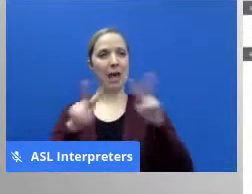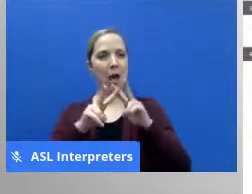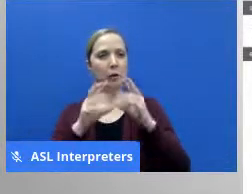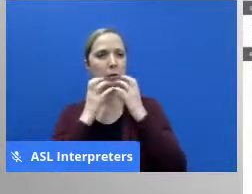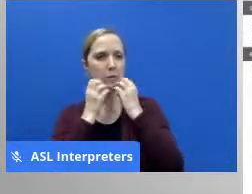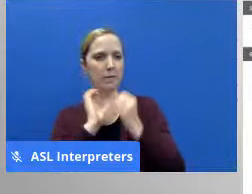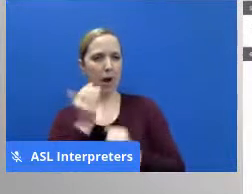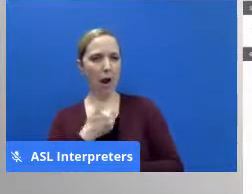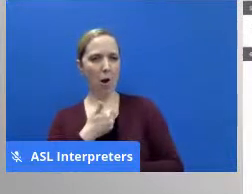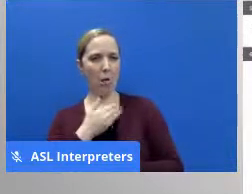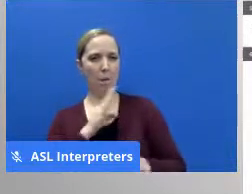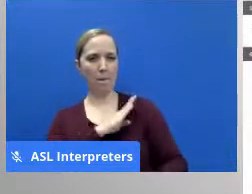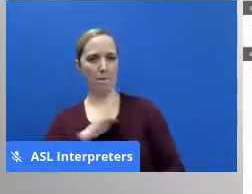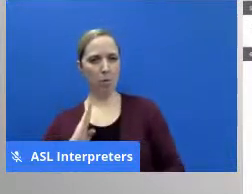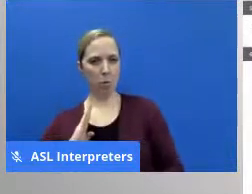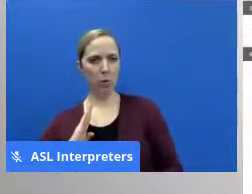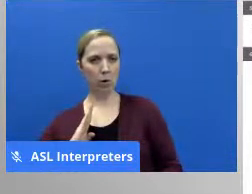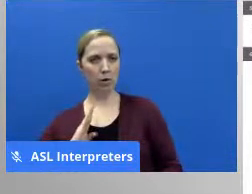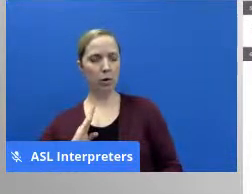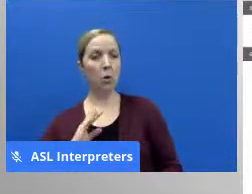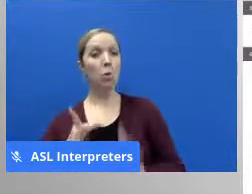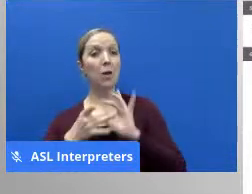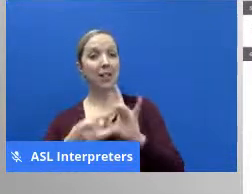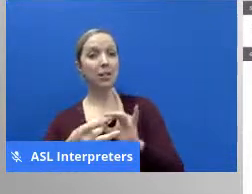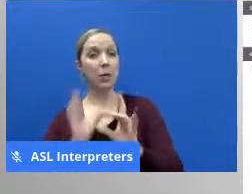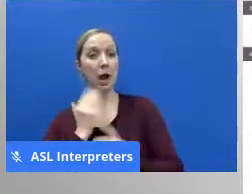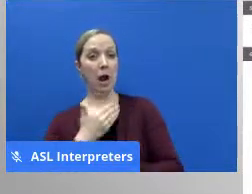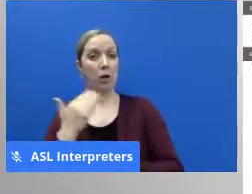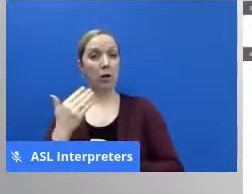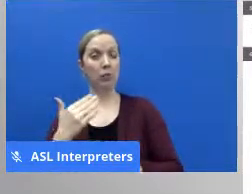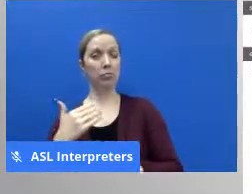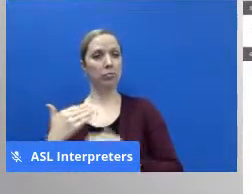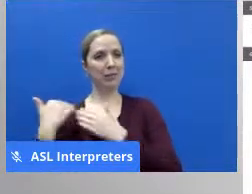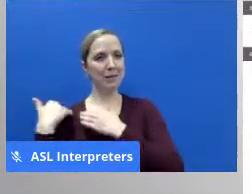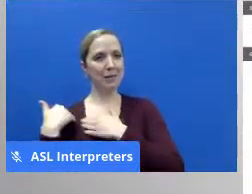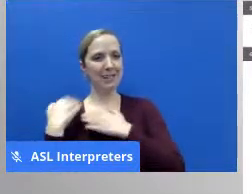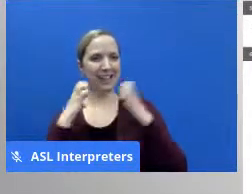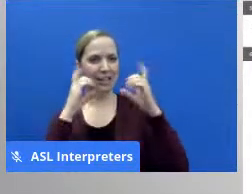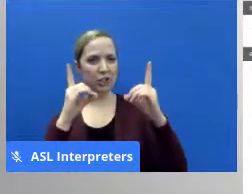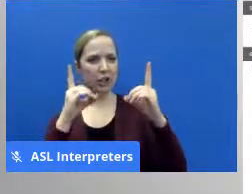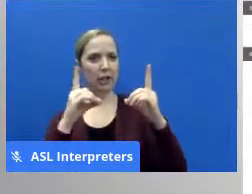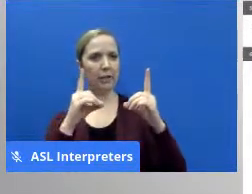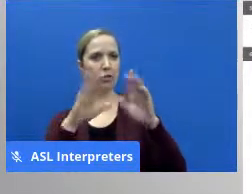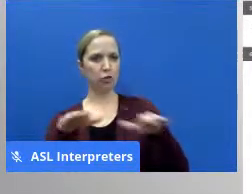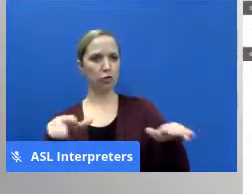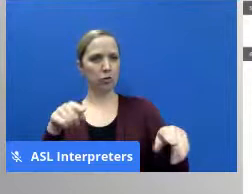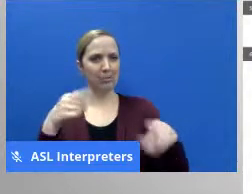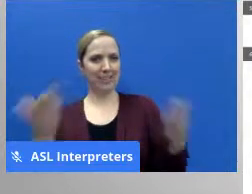discharging its responsibility to educate the children of Clark County.